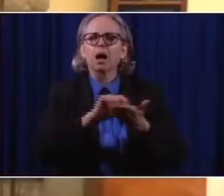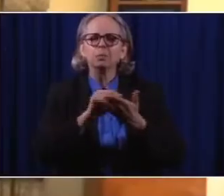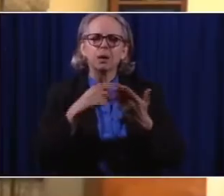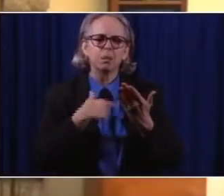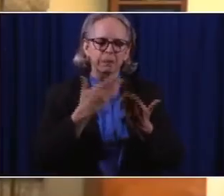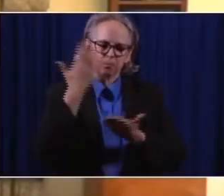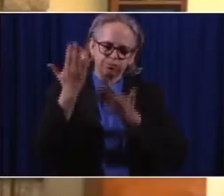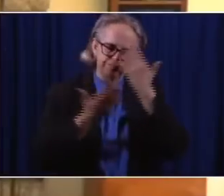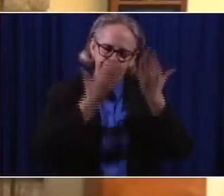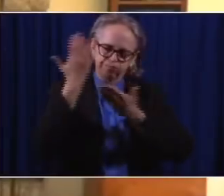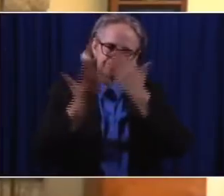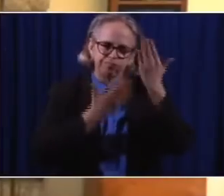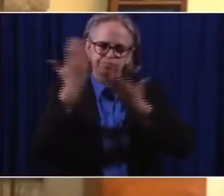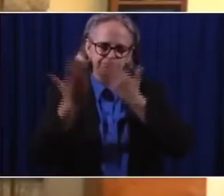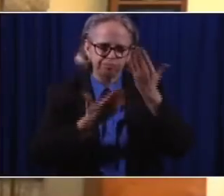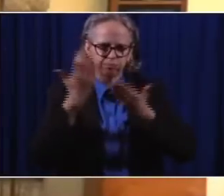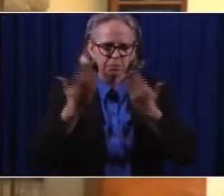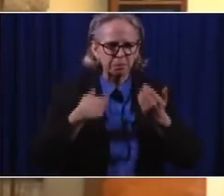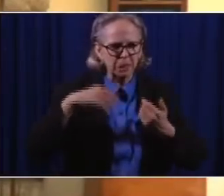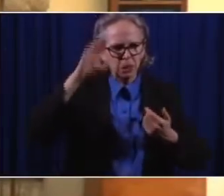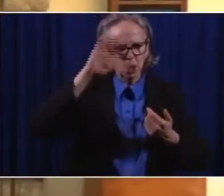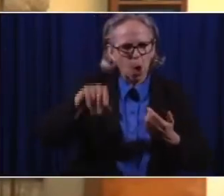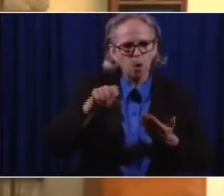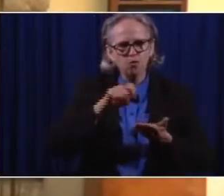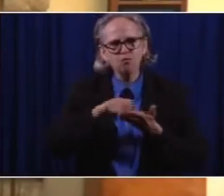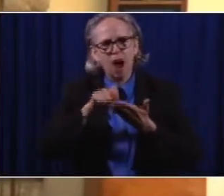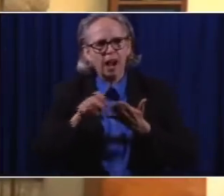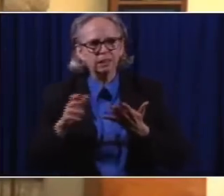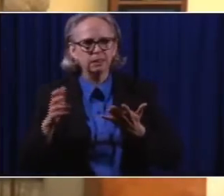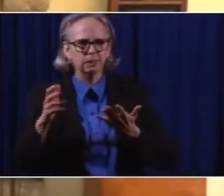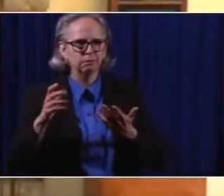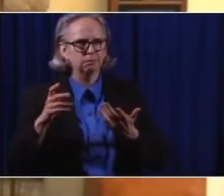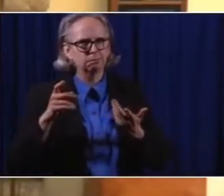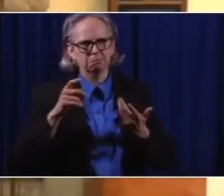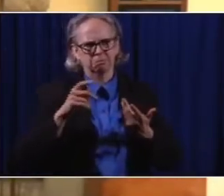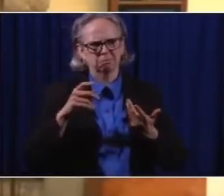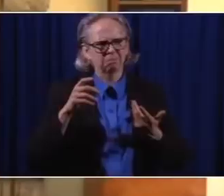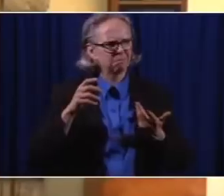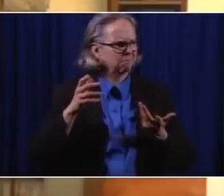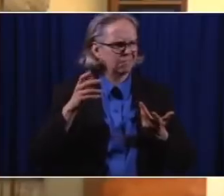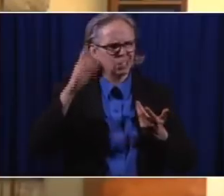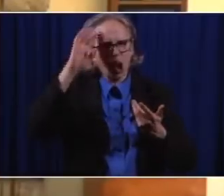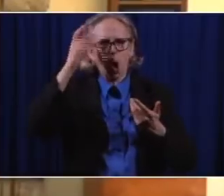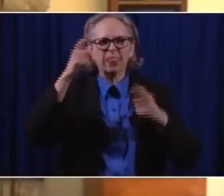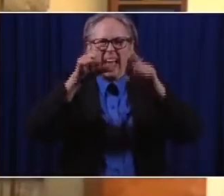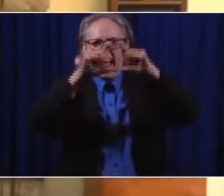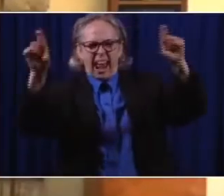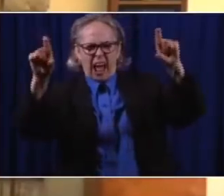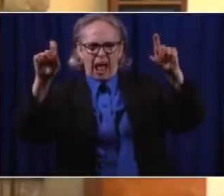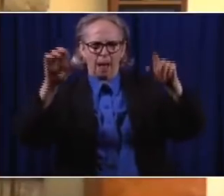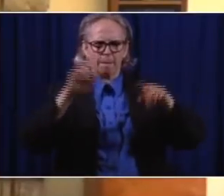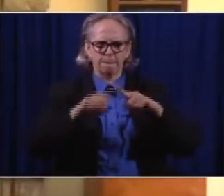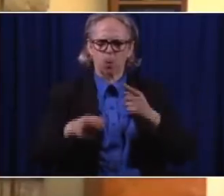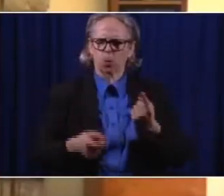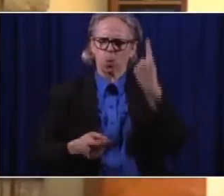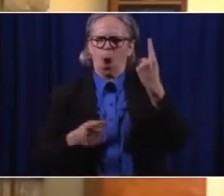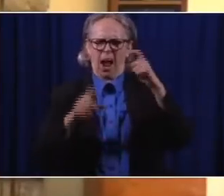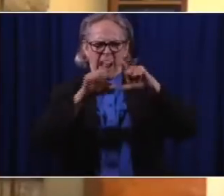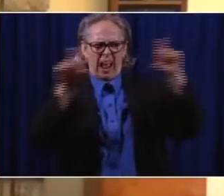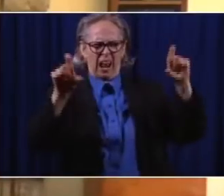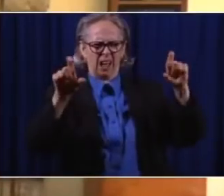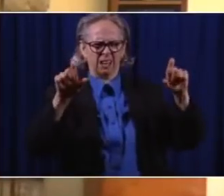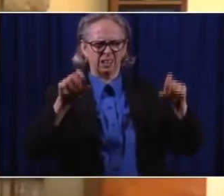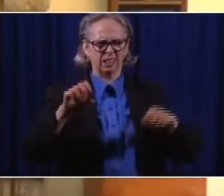write the headlines, and sometimes headline writers have to squeeze stuff in. But there was one talking about a shutdown. We're not talking about a